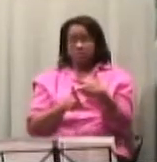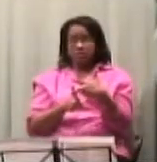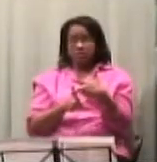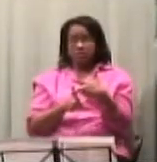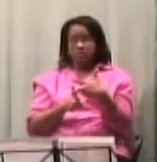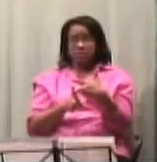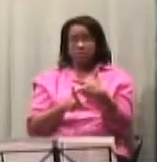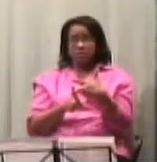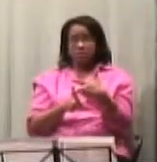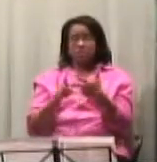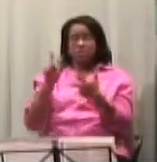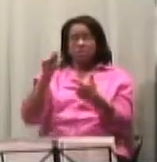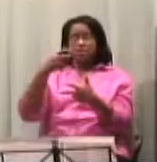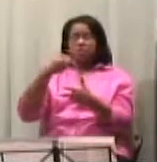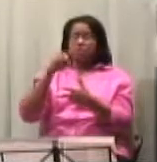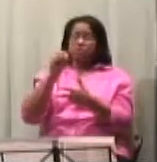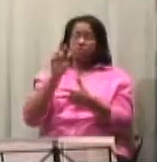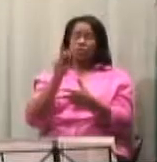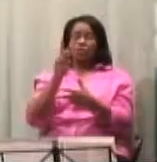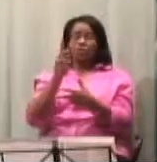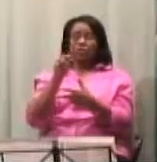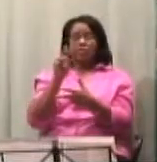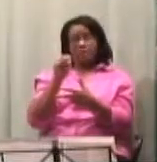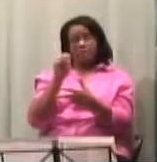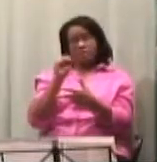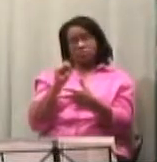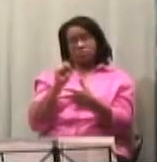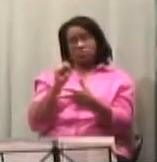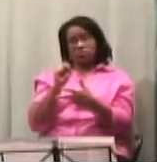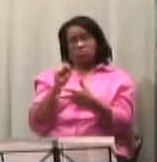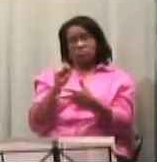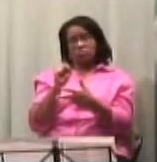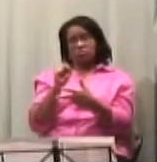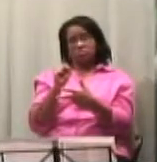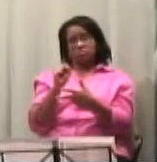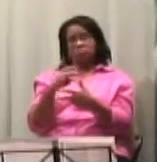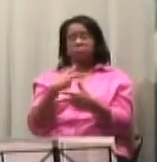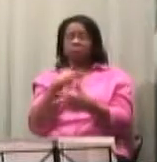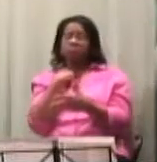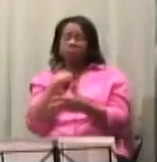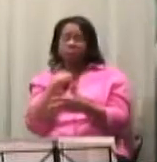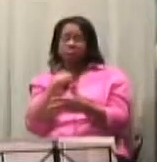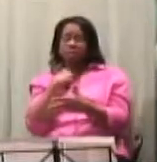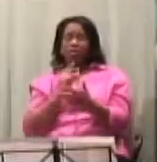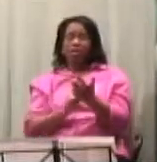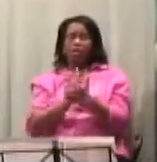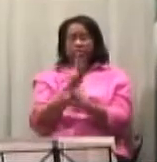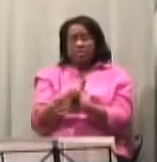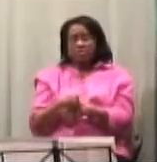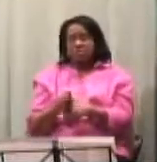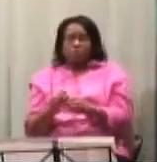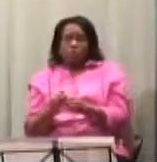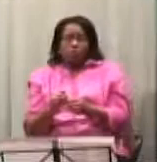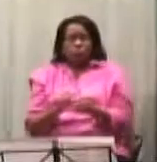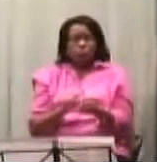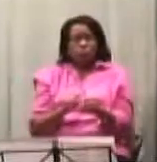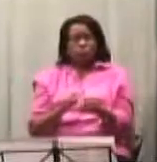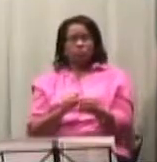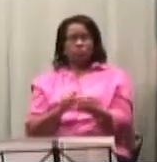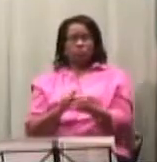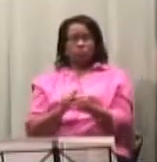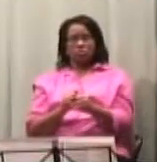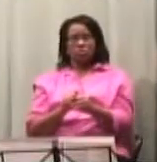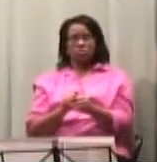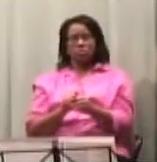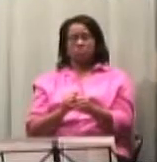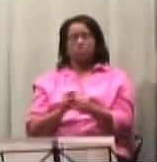and that really we may start to produce fruit, this fruit of grace, this fruit of love, this fruit